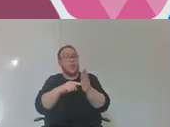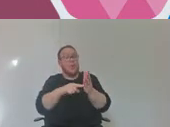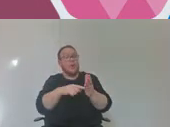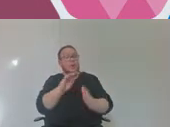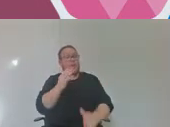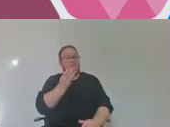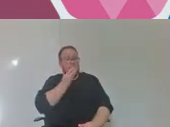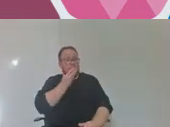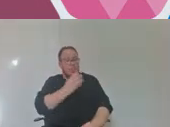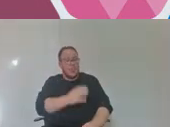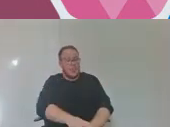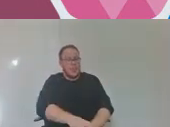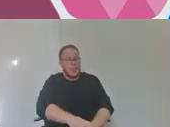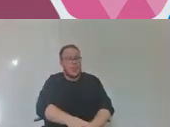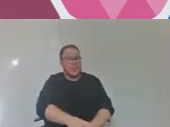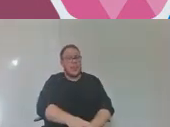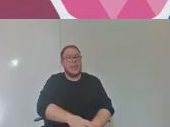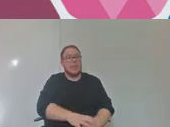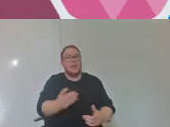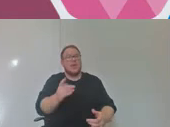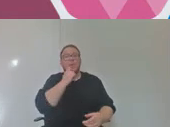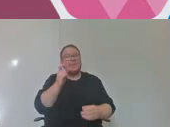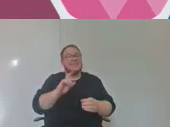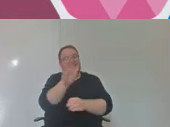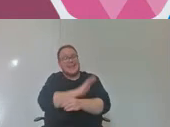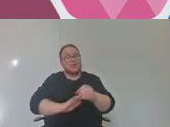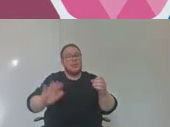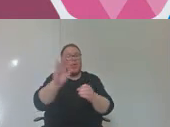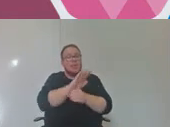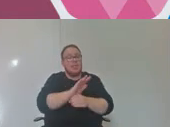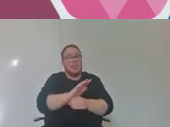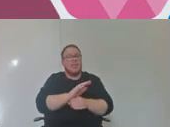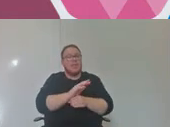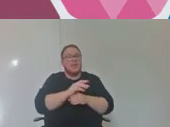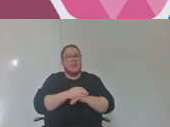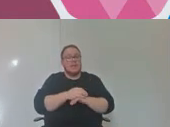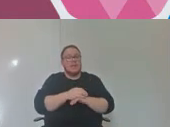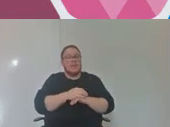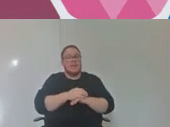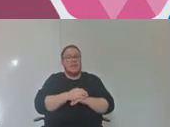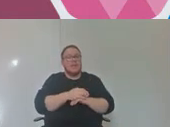all 42 ICS systems. So.